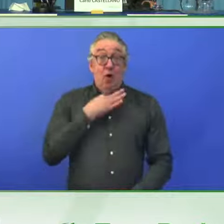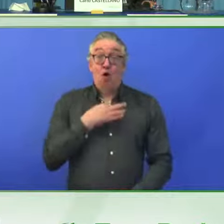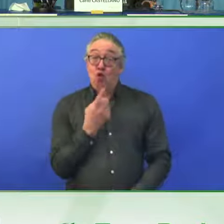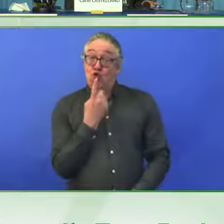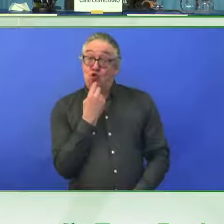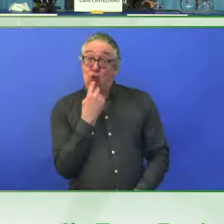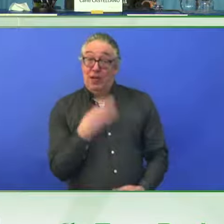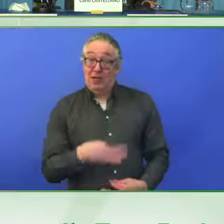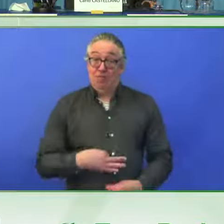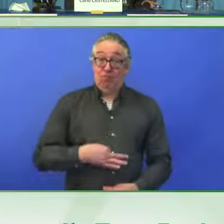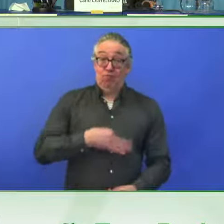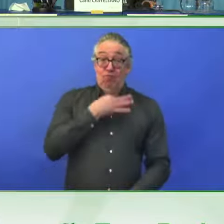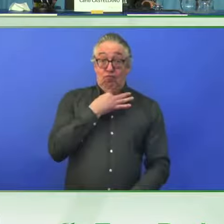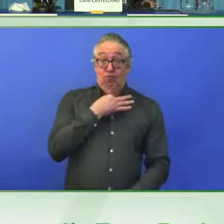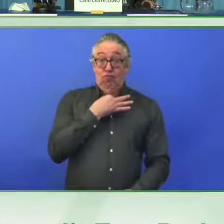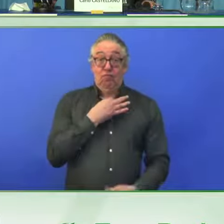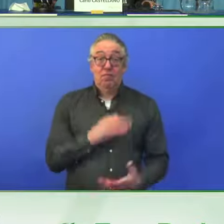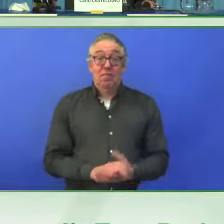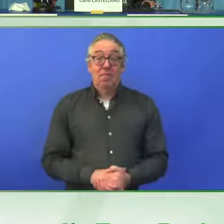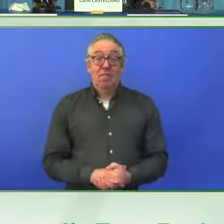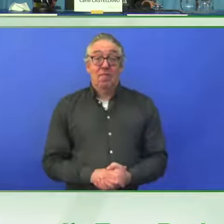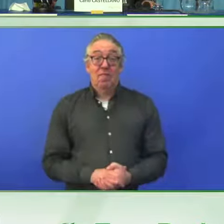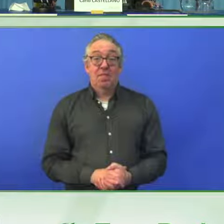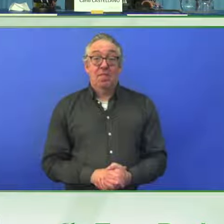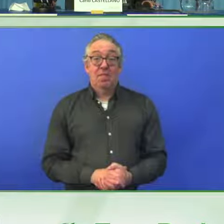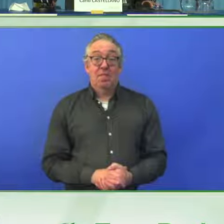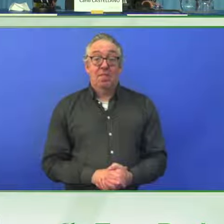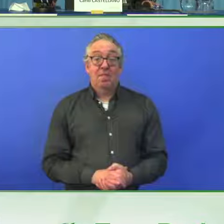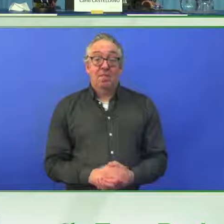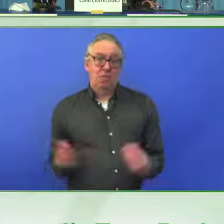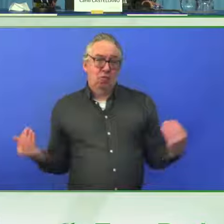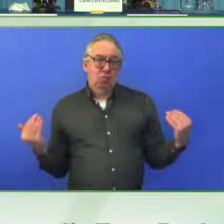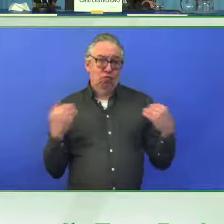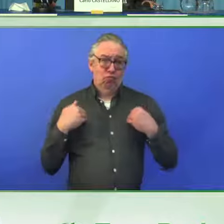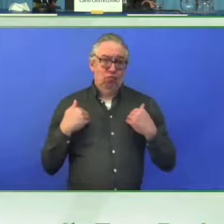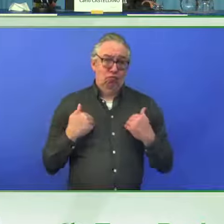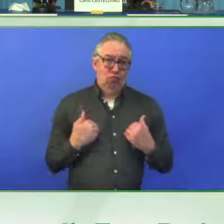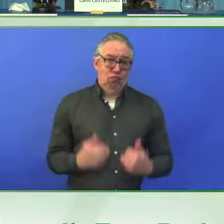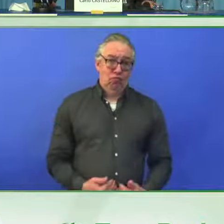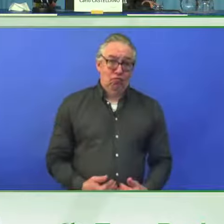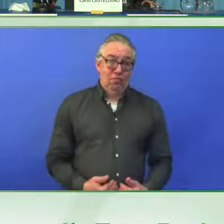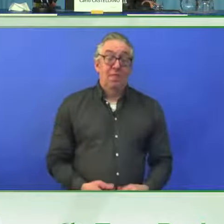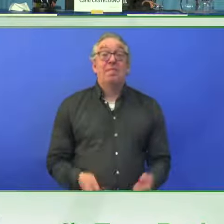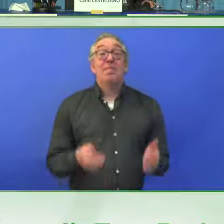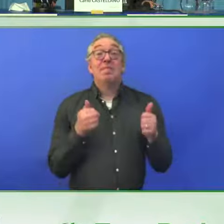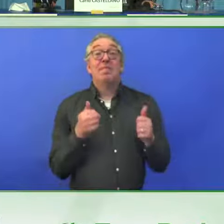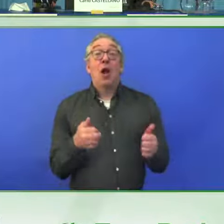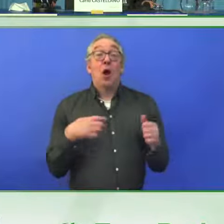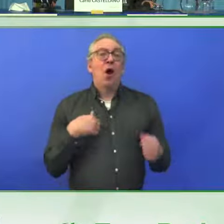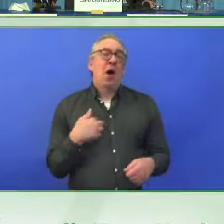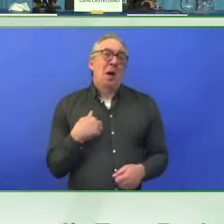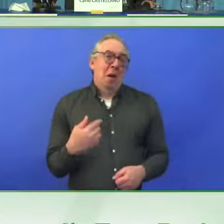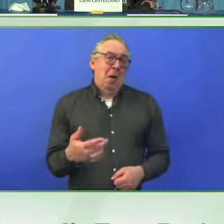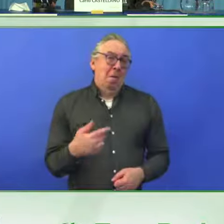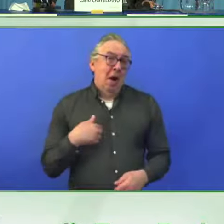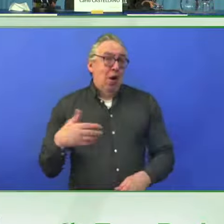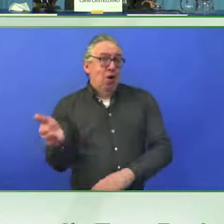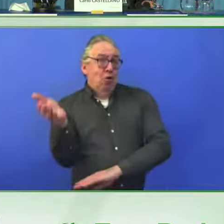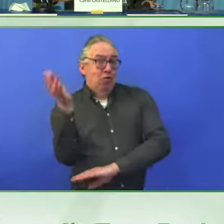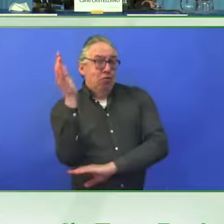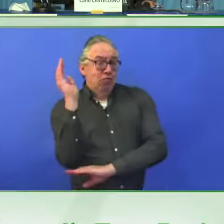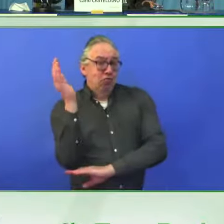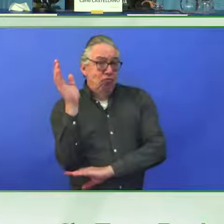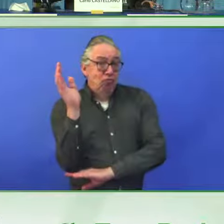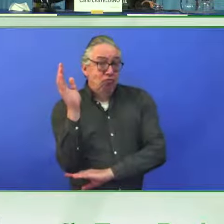will present here a personal project based on a personal need that I guess it's really important to explain